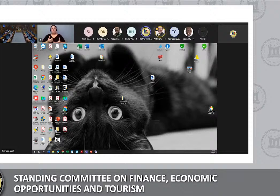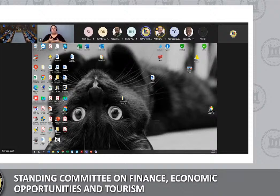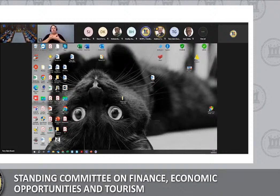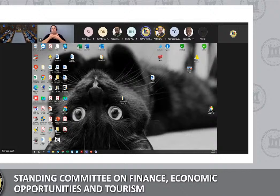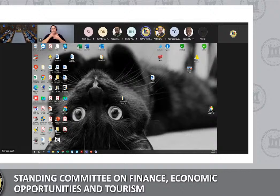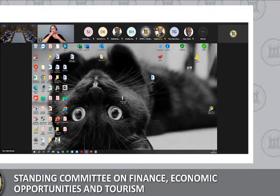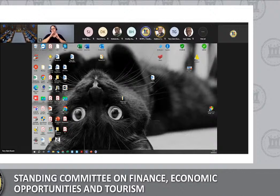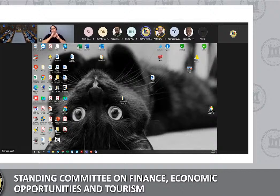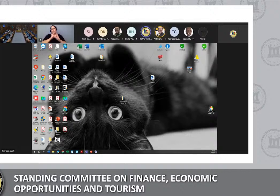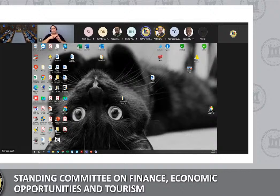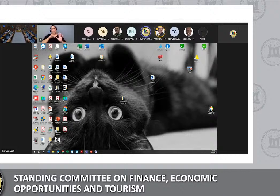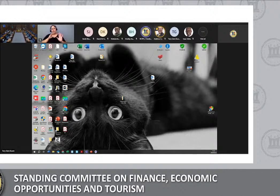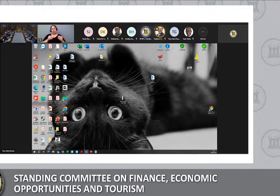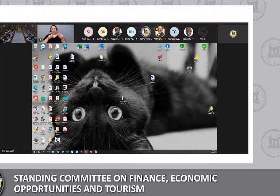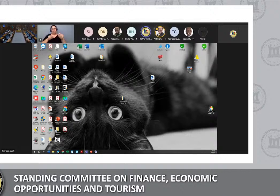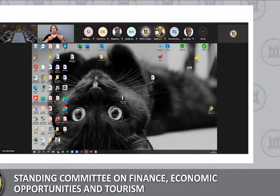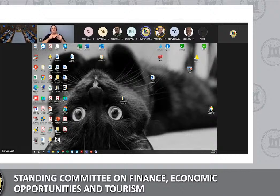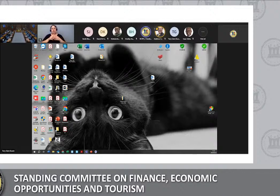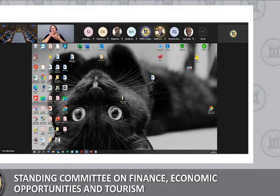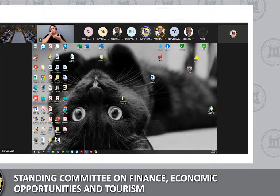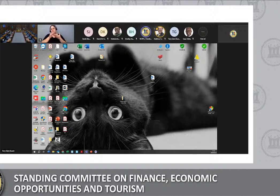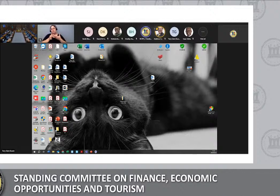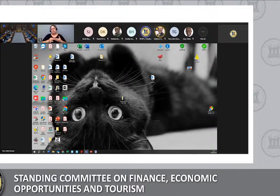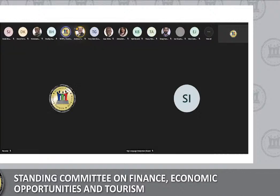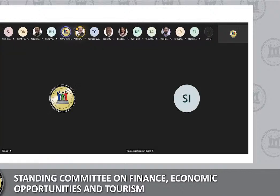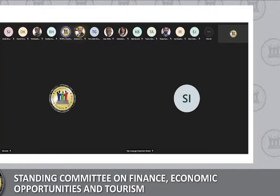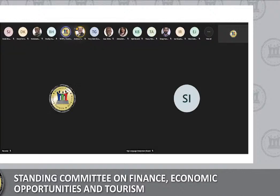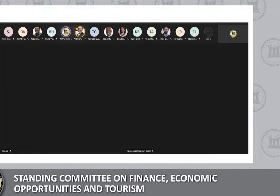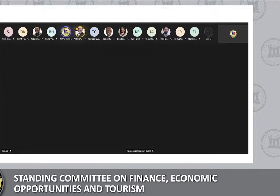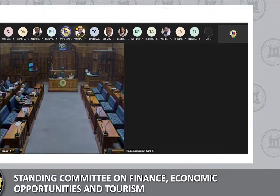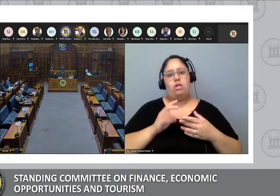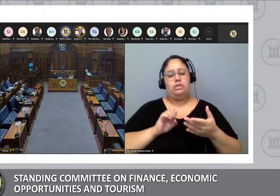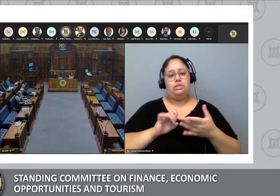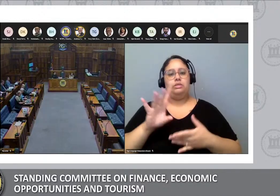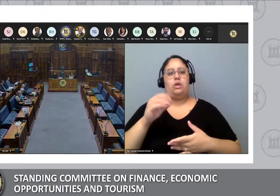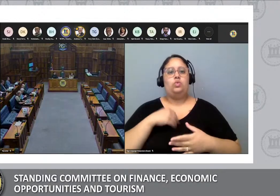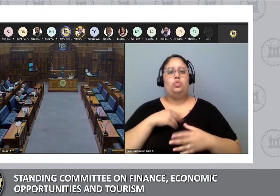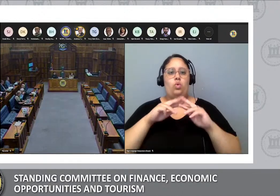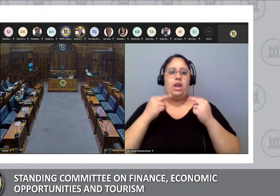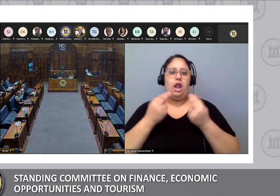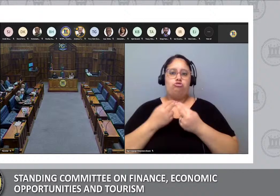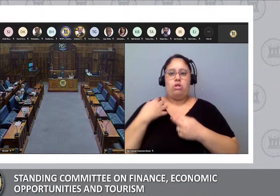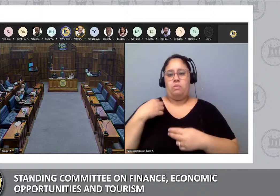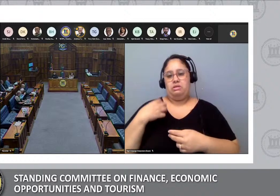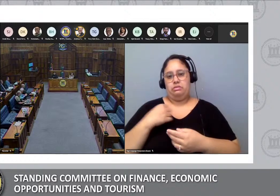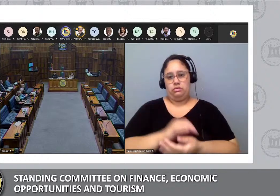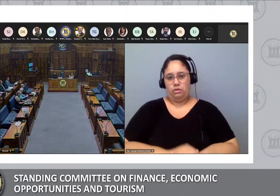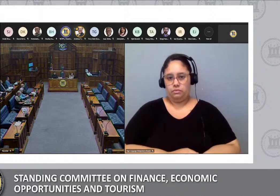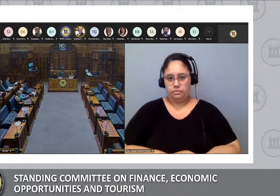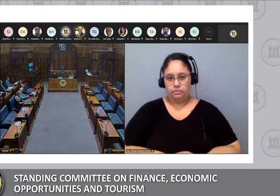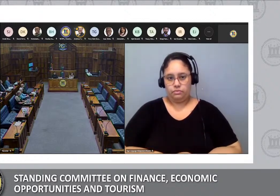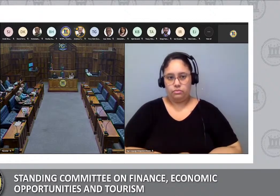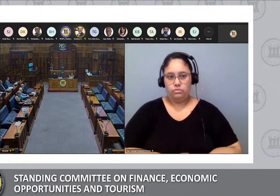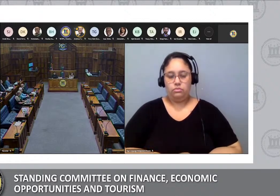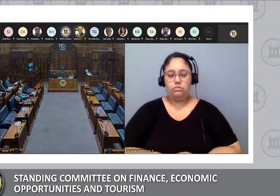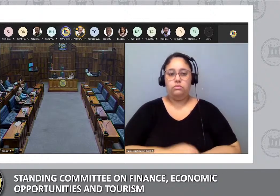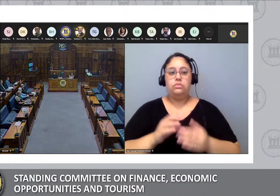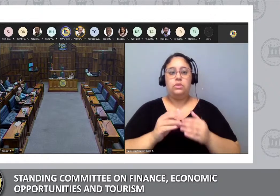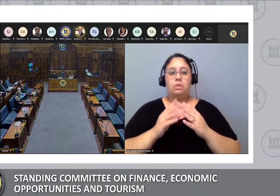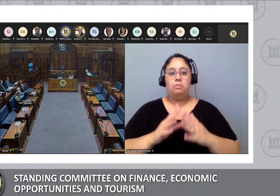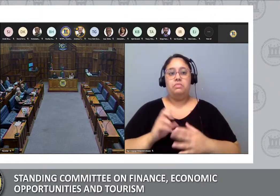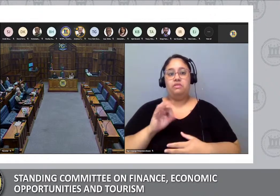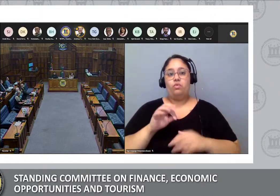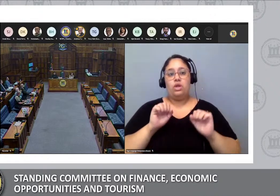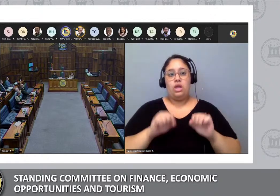am putting together as well as the recommendations um which we'll send to the National Minister um members if you